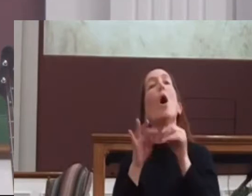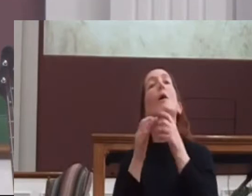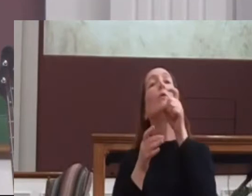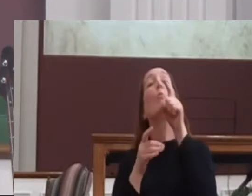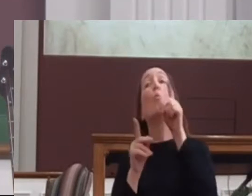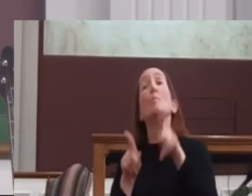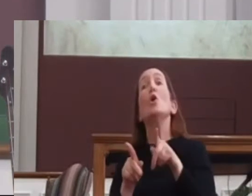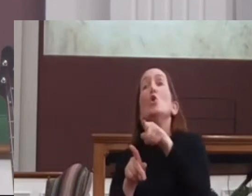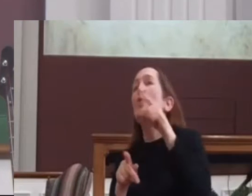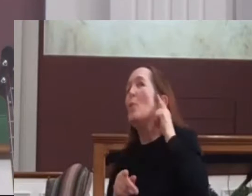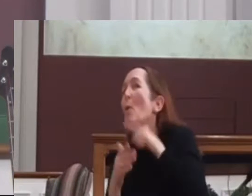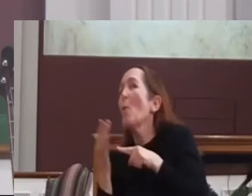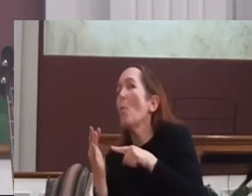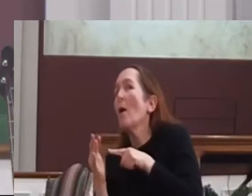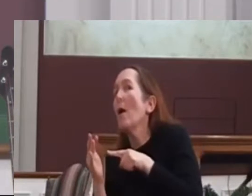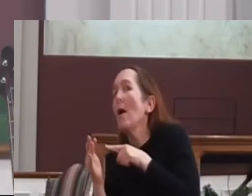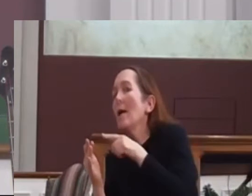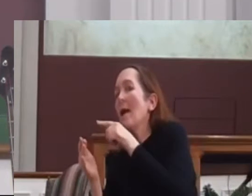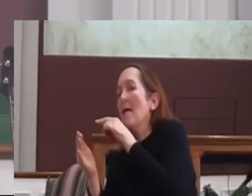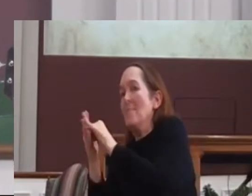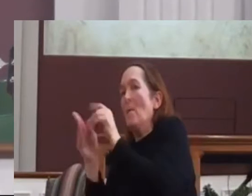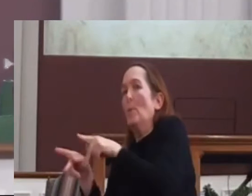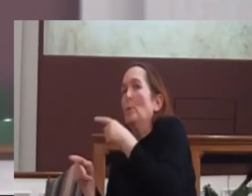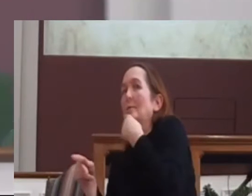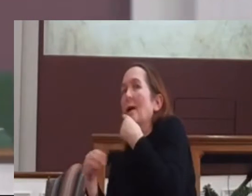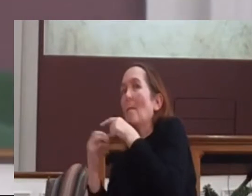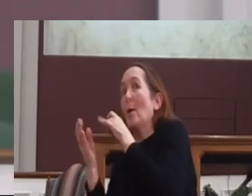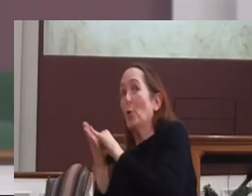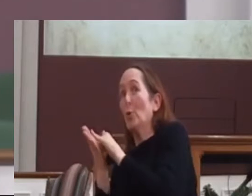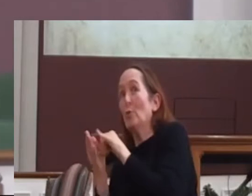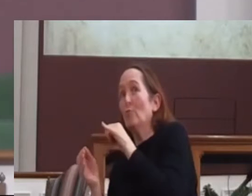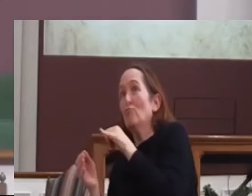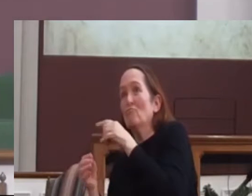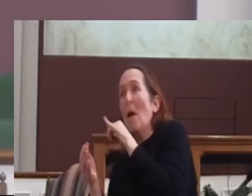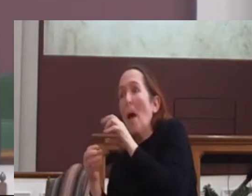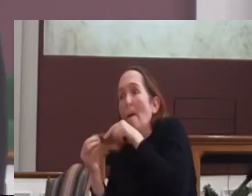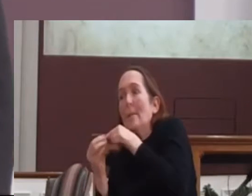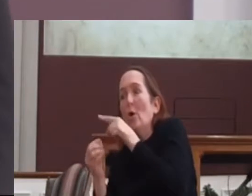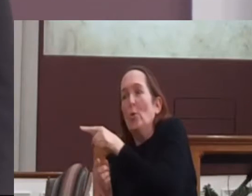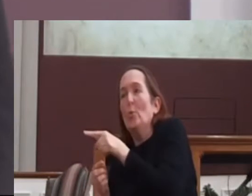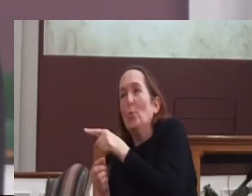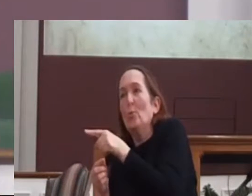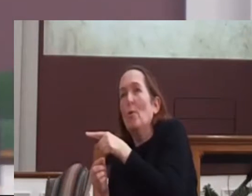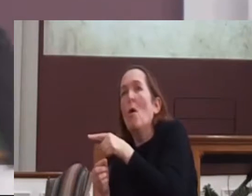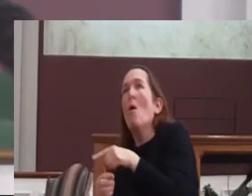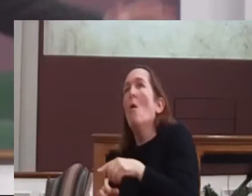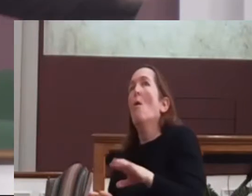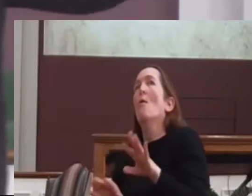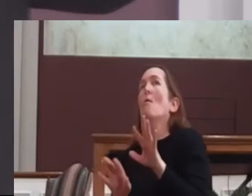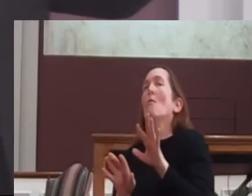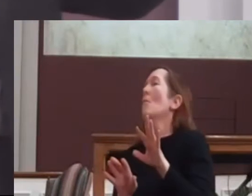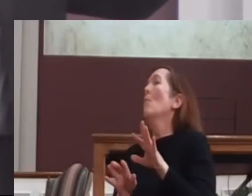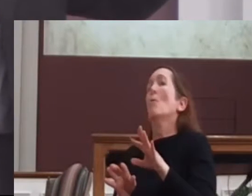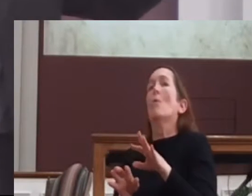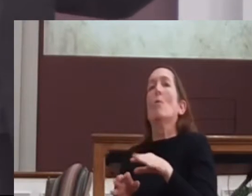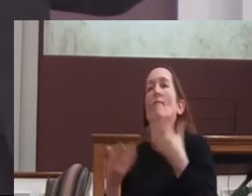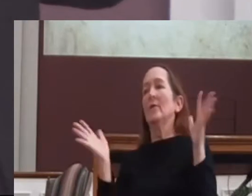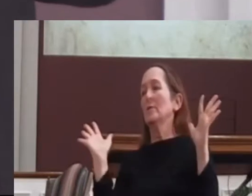when you were a teenager. All it took was one person to say, did you hear what so-and-so said about you?